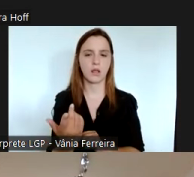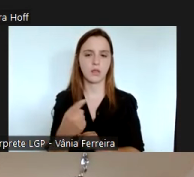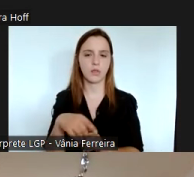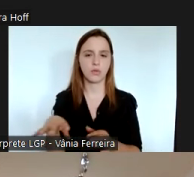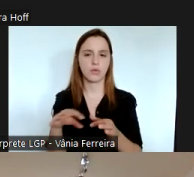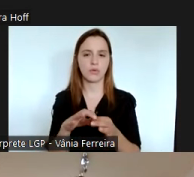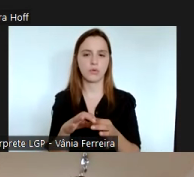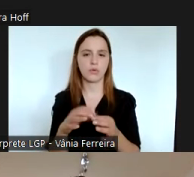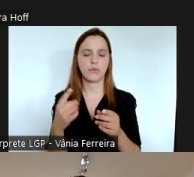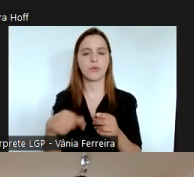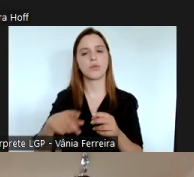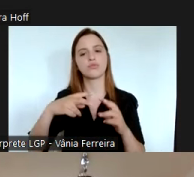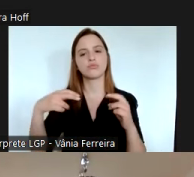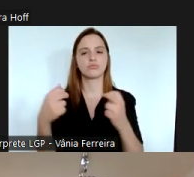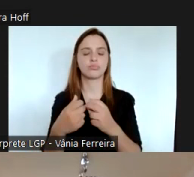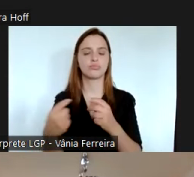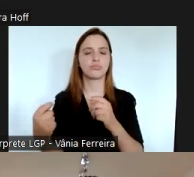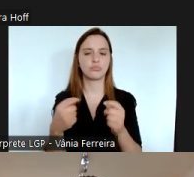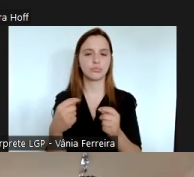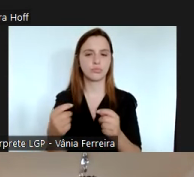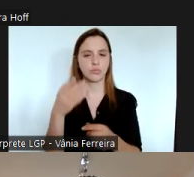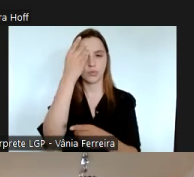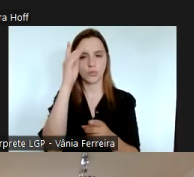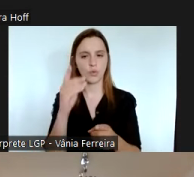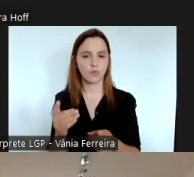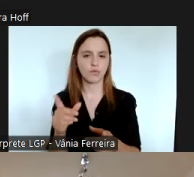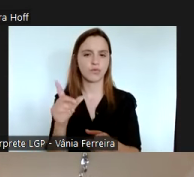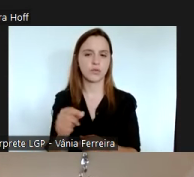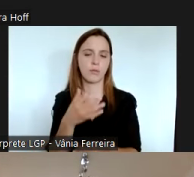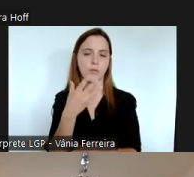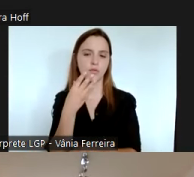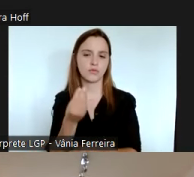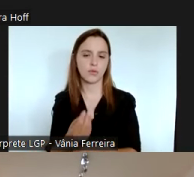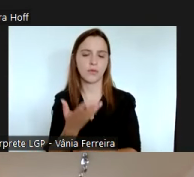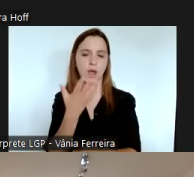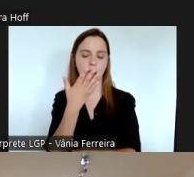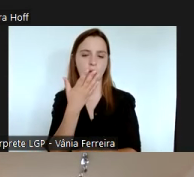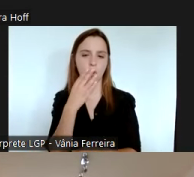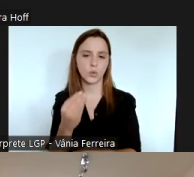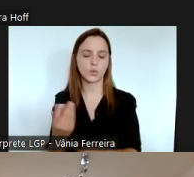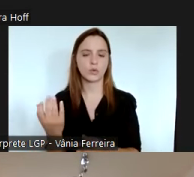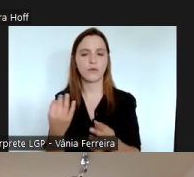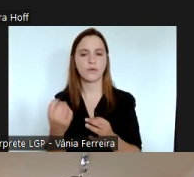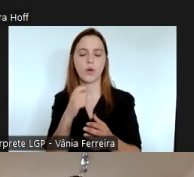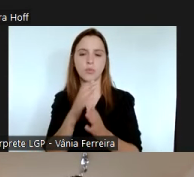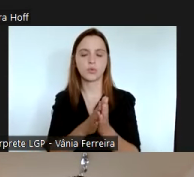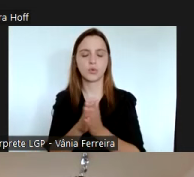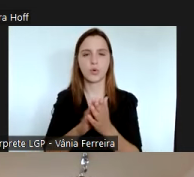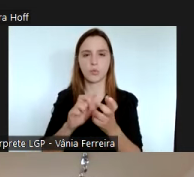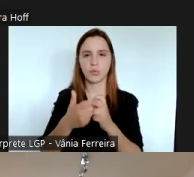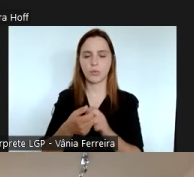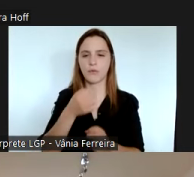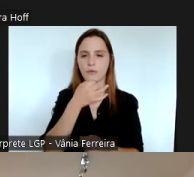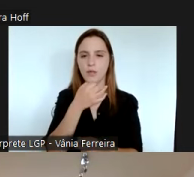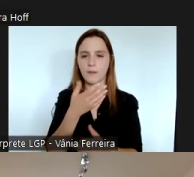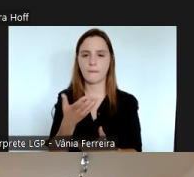roundtable discussion of the semester, where professors and students had a chance to talk about Polish rule of issues within the criminal justice